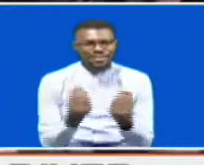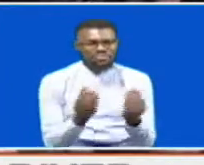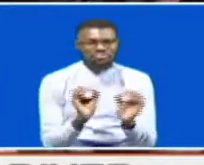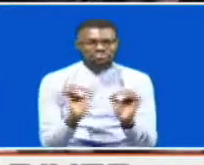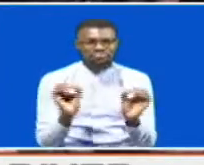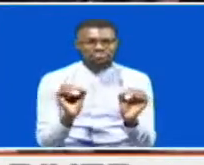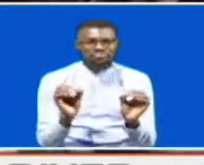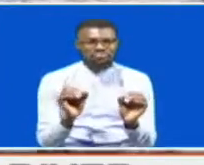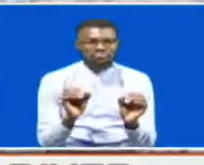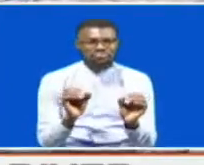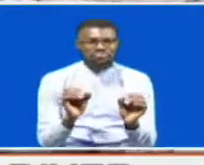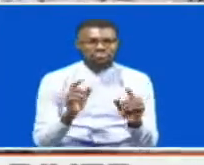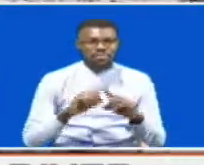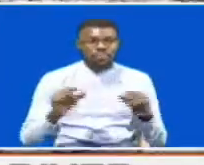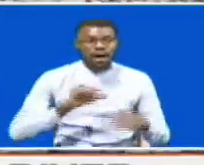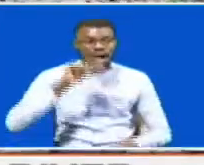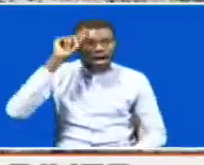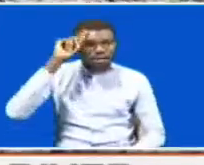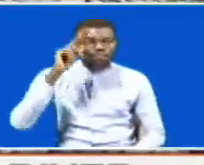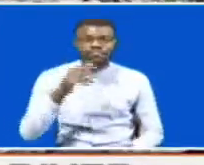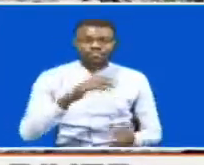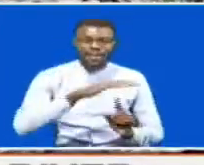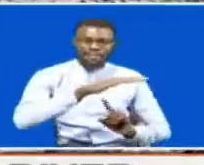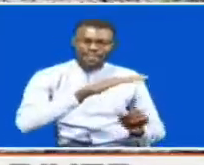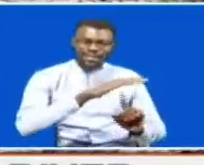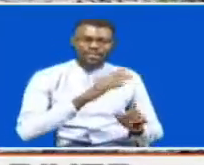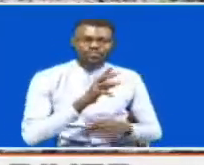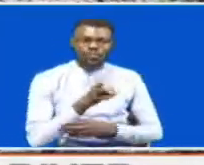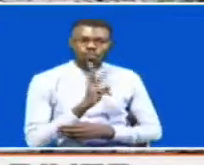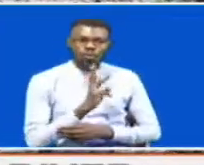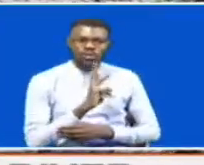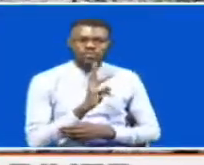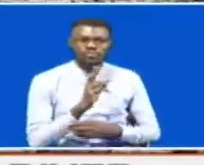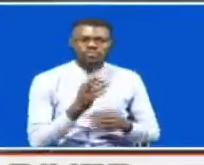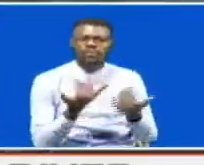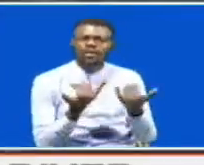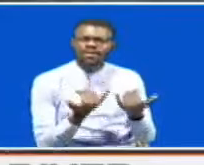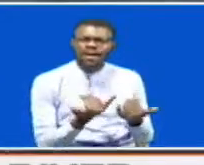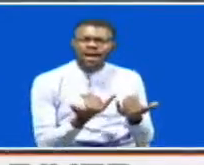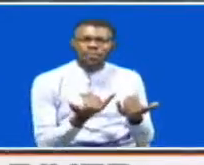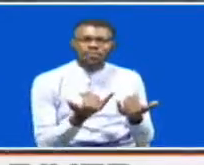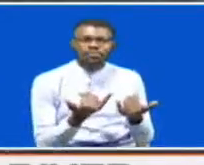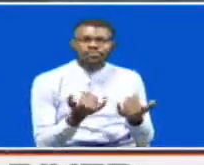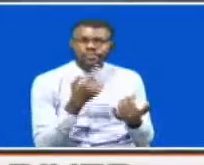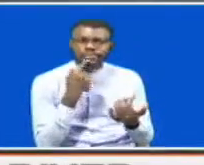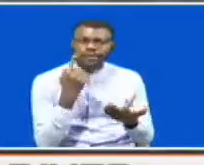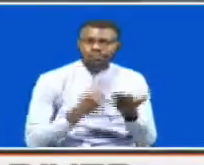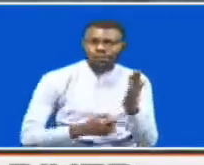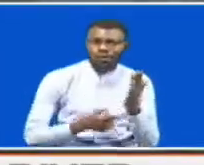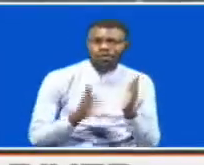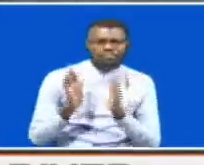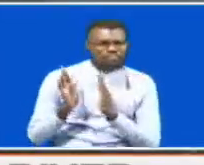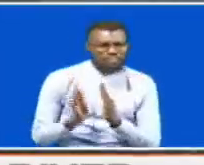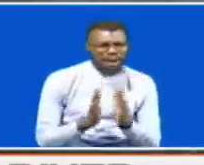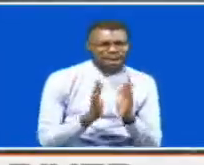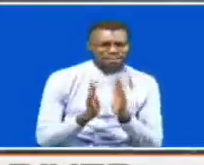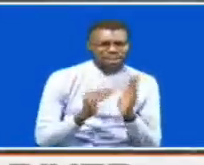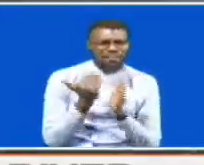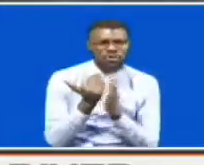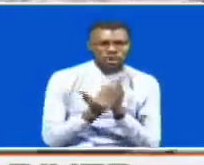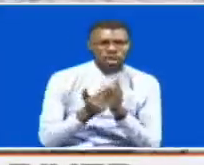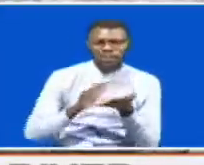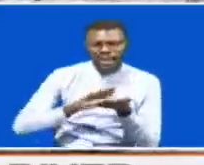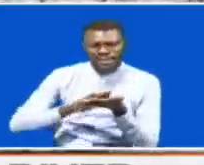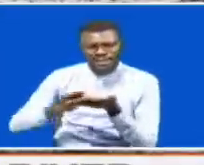However, the government now, through the Ministry of Water and Sanitation, says its cleanup initiative is on. It